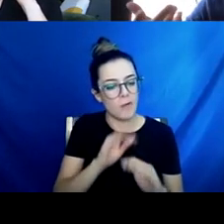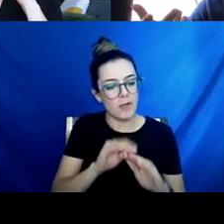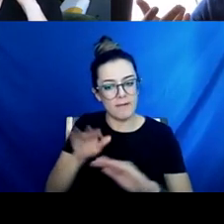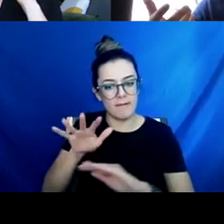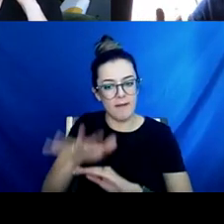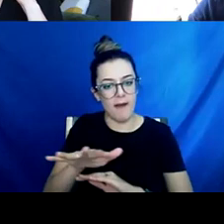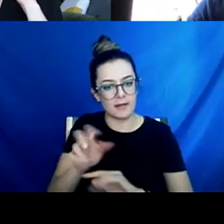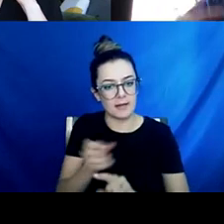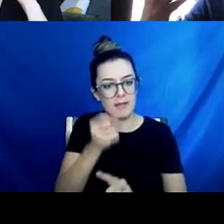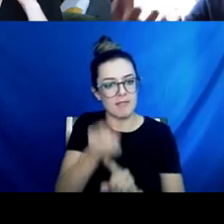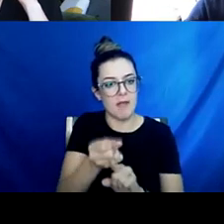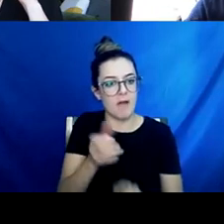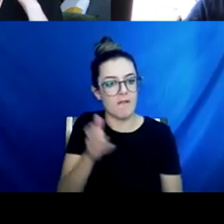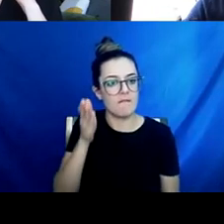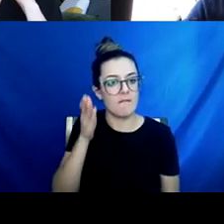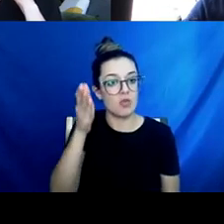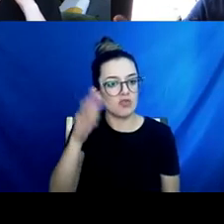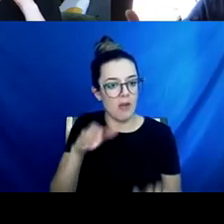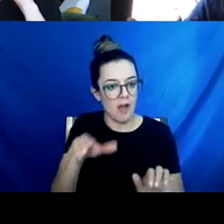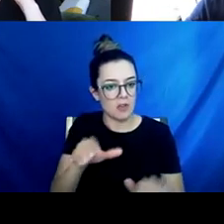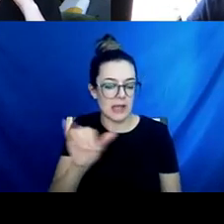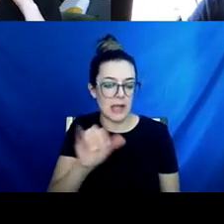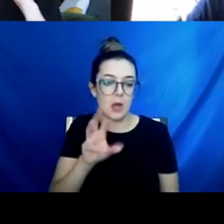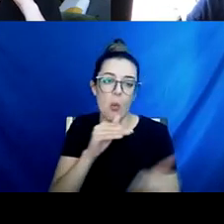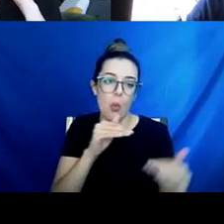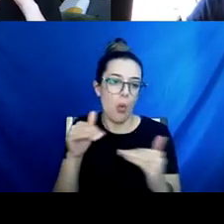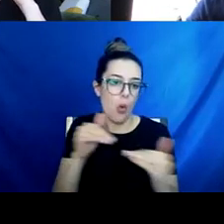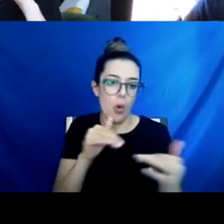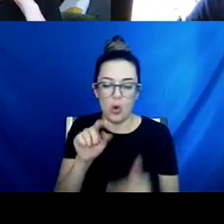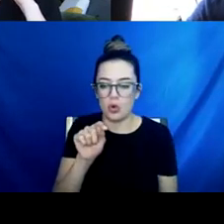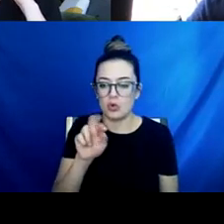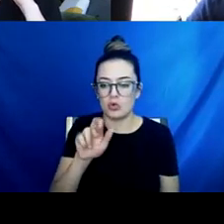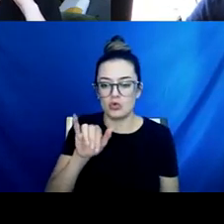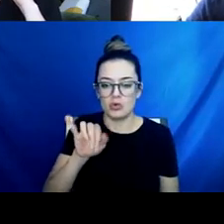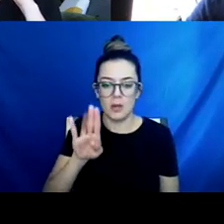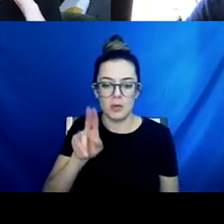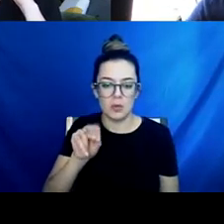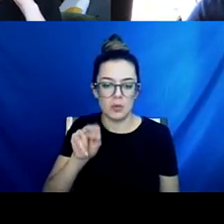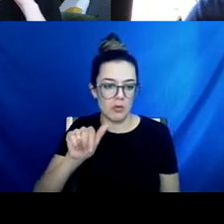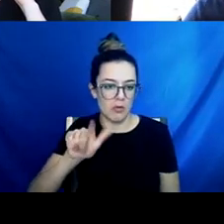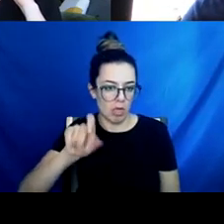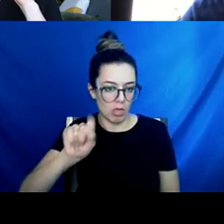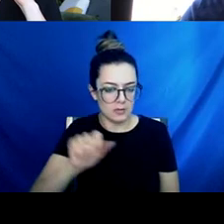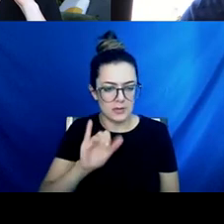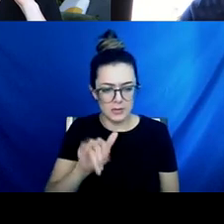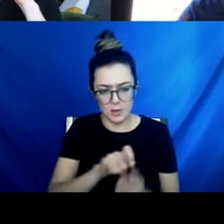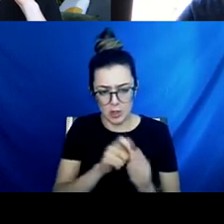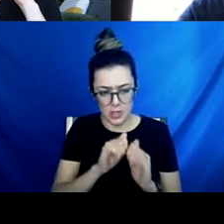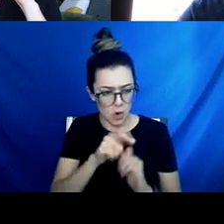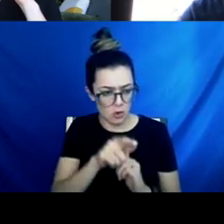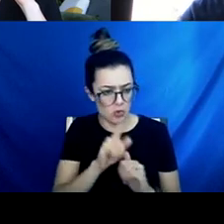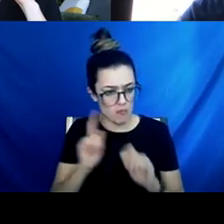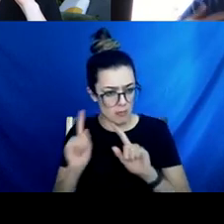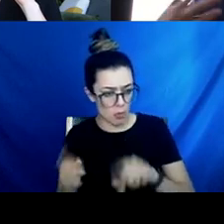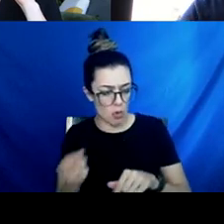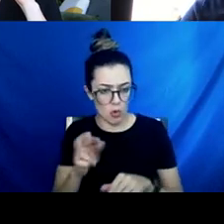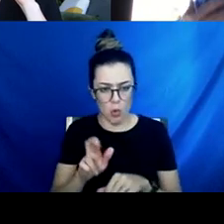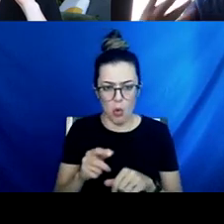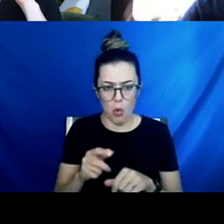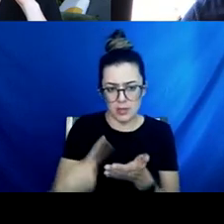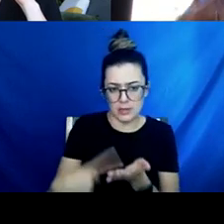recession in 2007-8, what's happened recently, that means that legacy is the wrong word, older